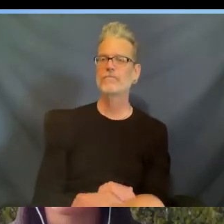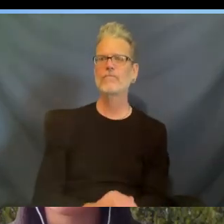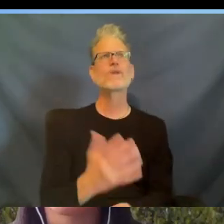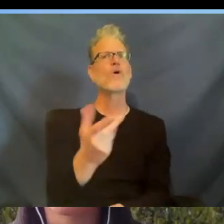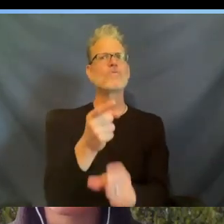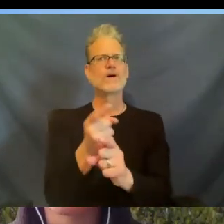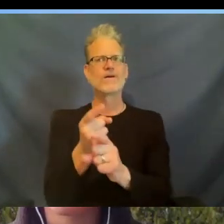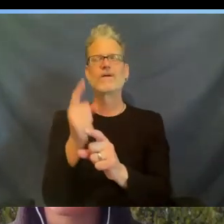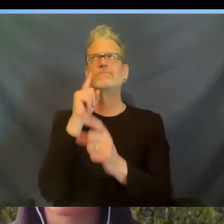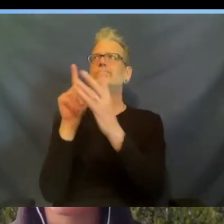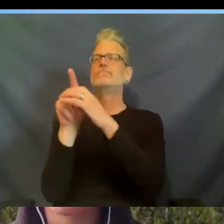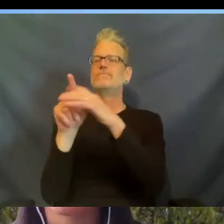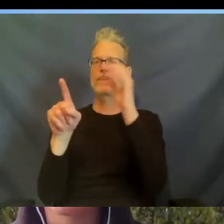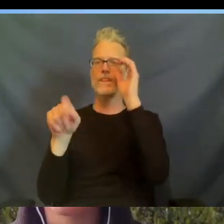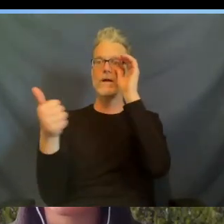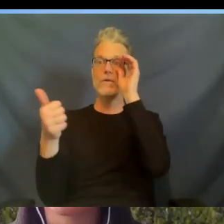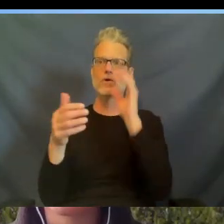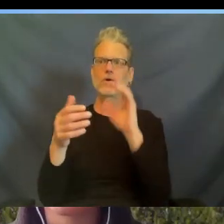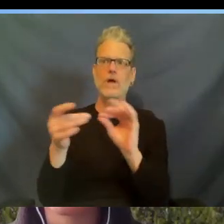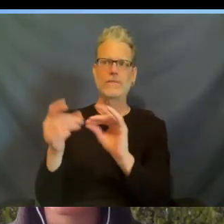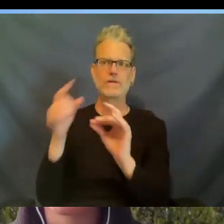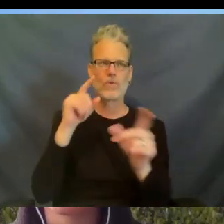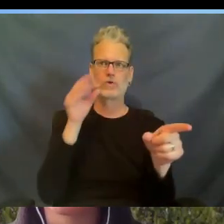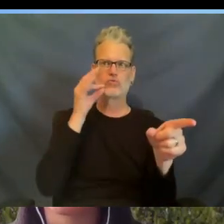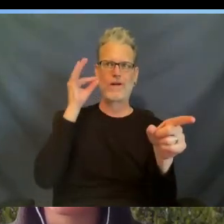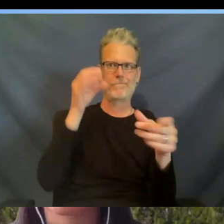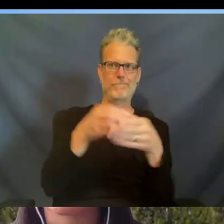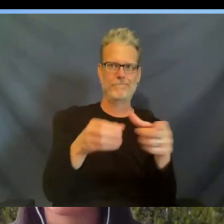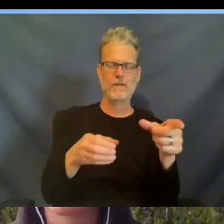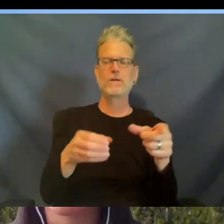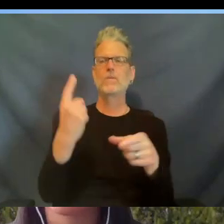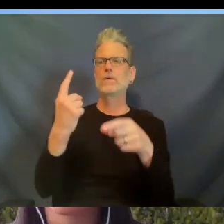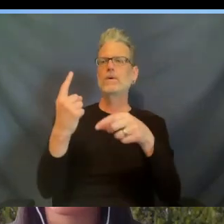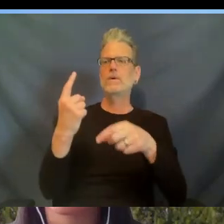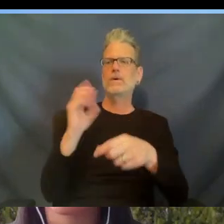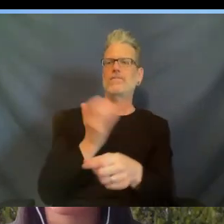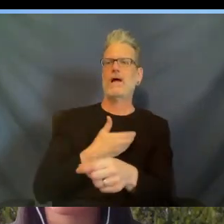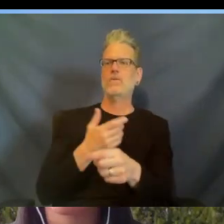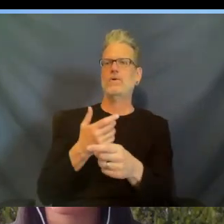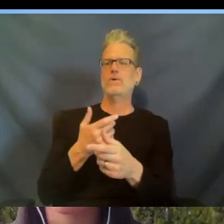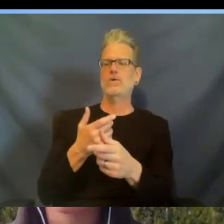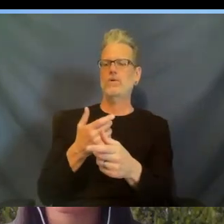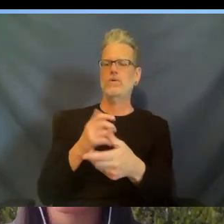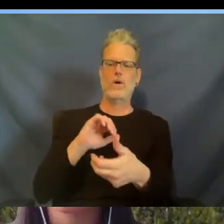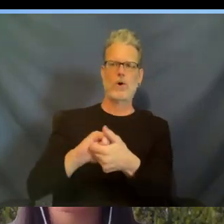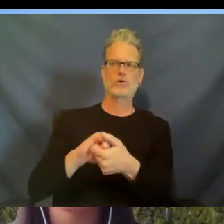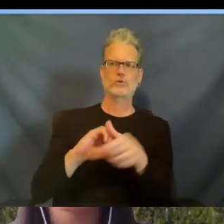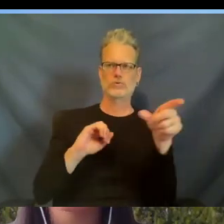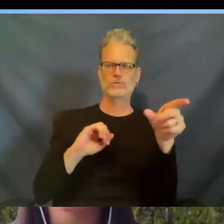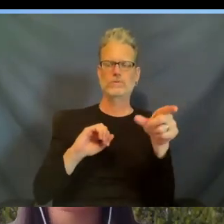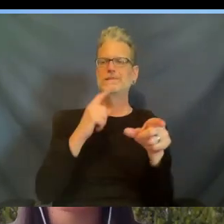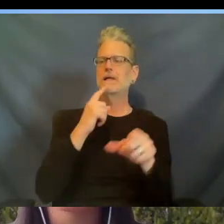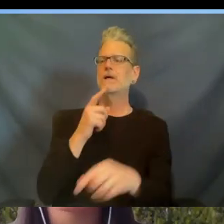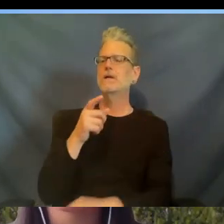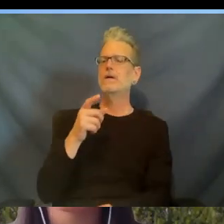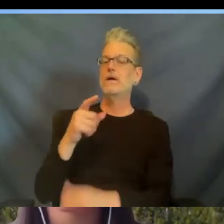some other comments I've heard on the tribal side. One of our regular partners over time says the first phone